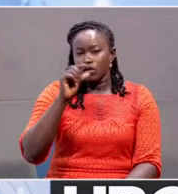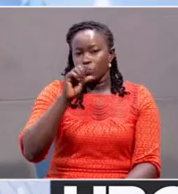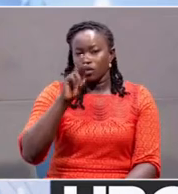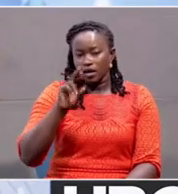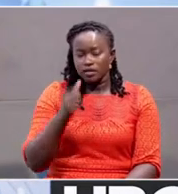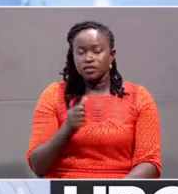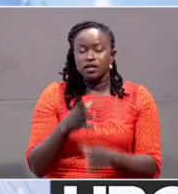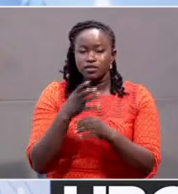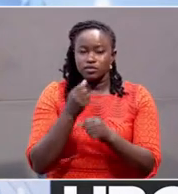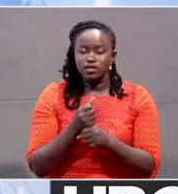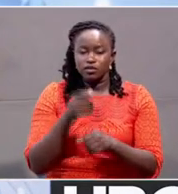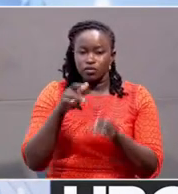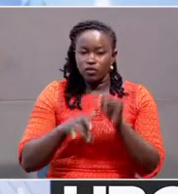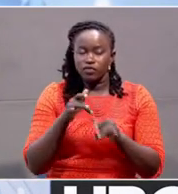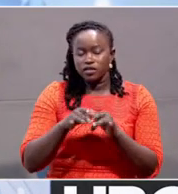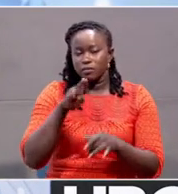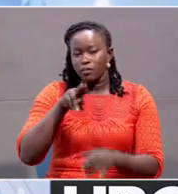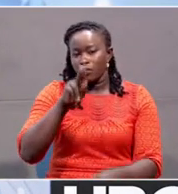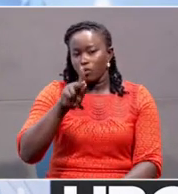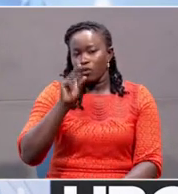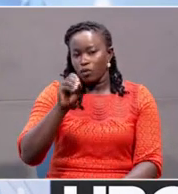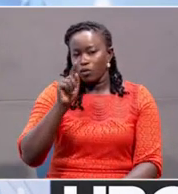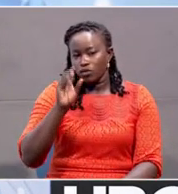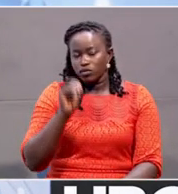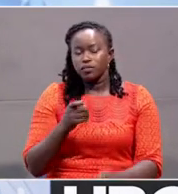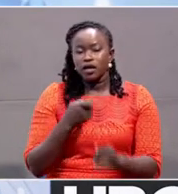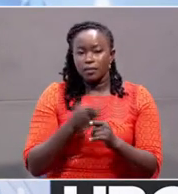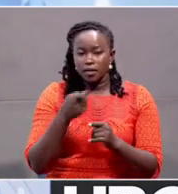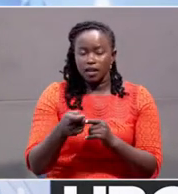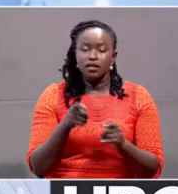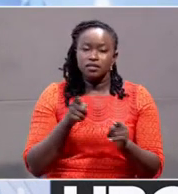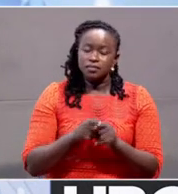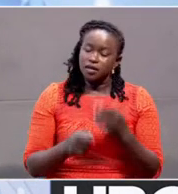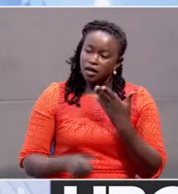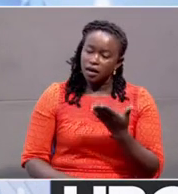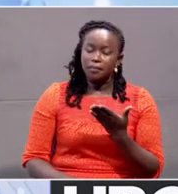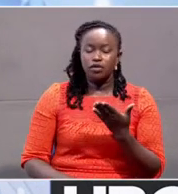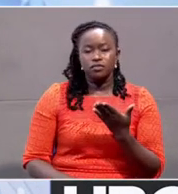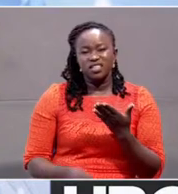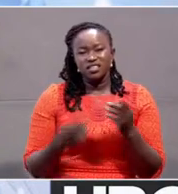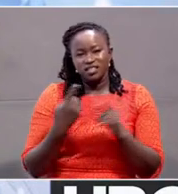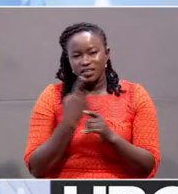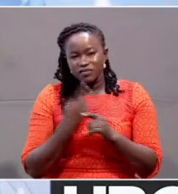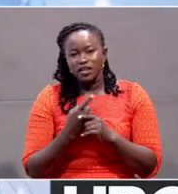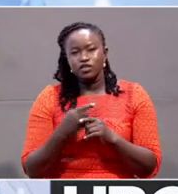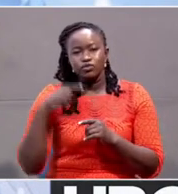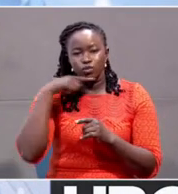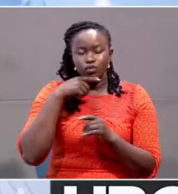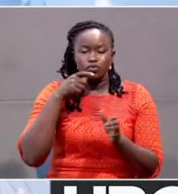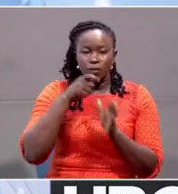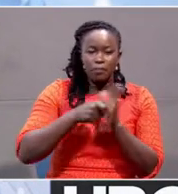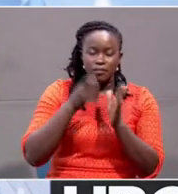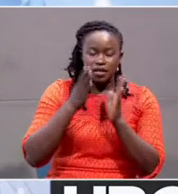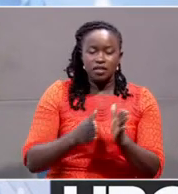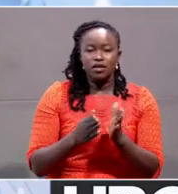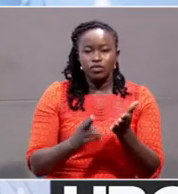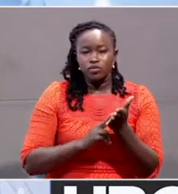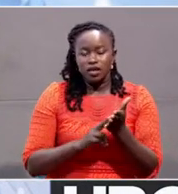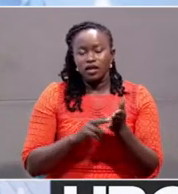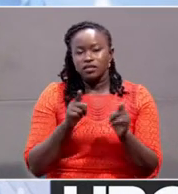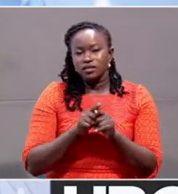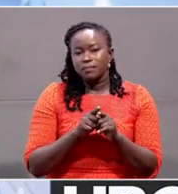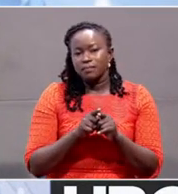offices in Bukoto, Kampala, attended, among others, bloggers across the country and renowned musician Moses